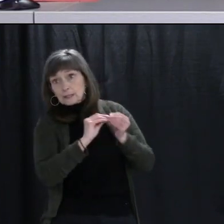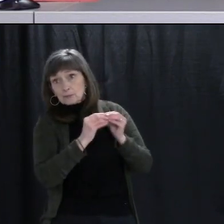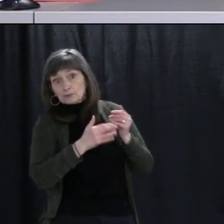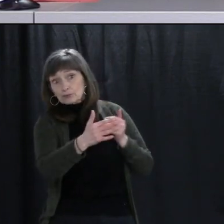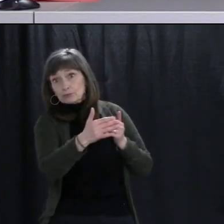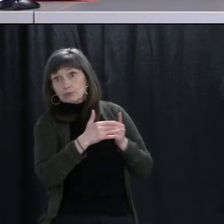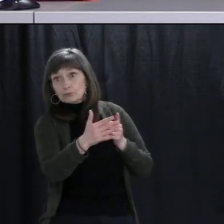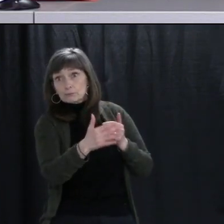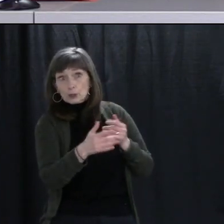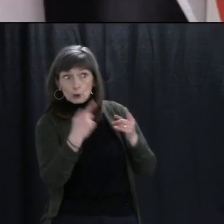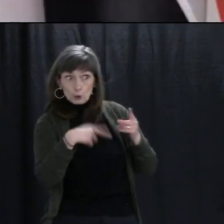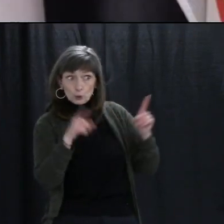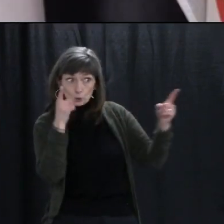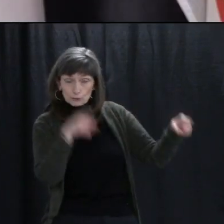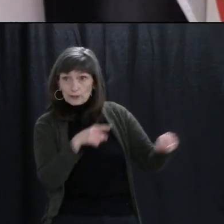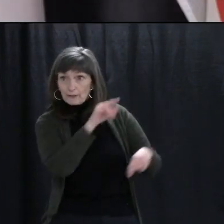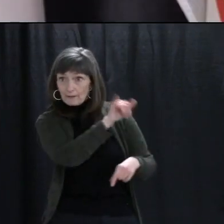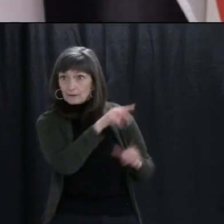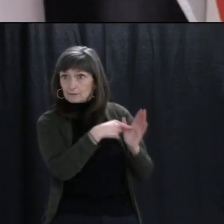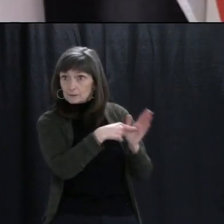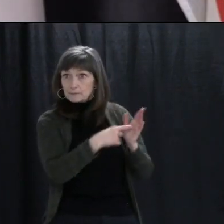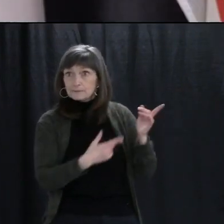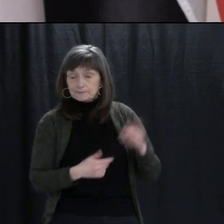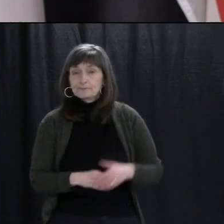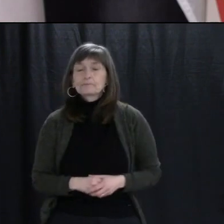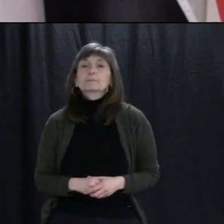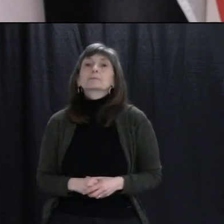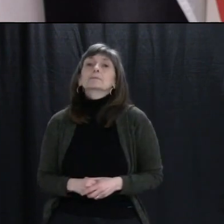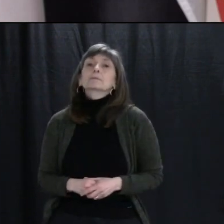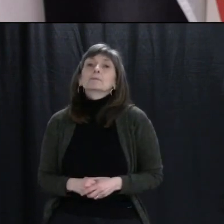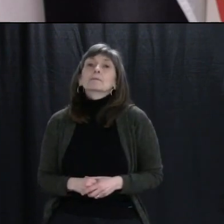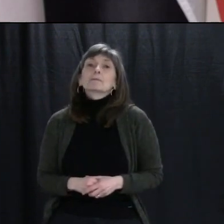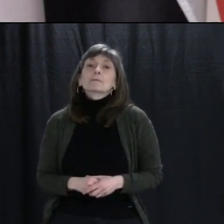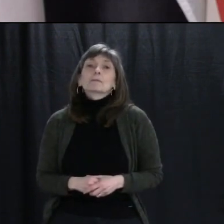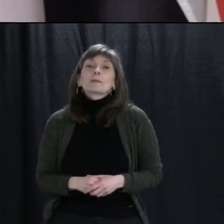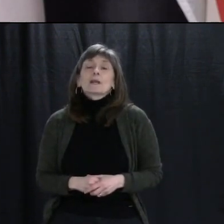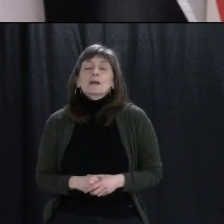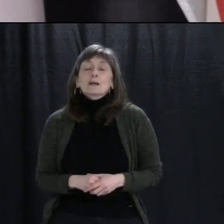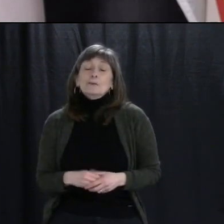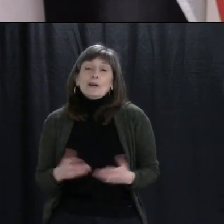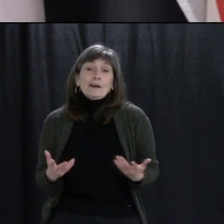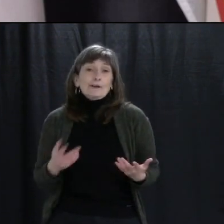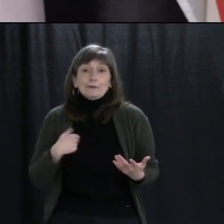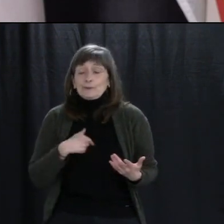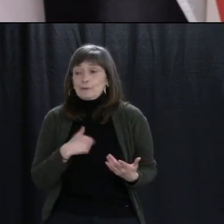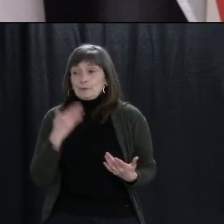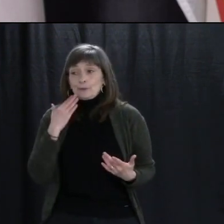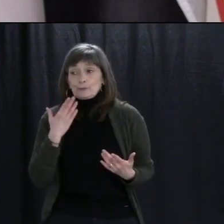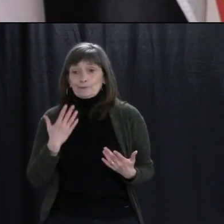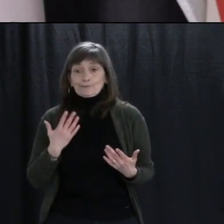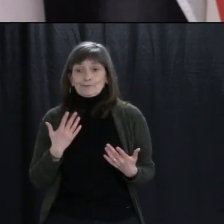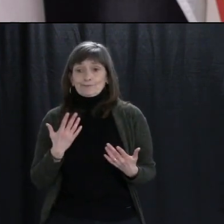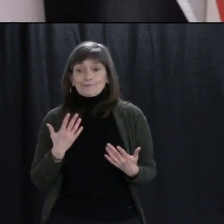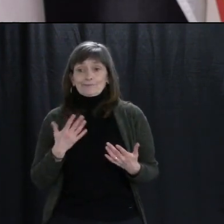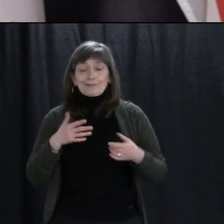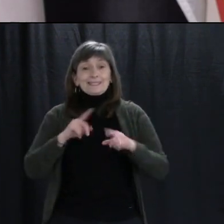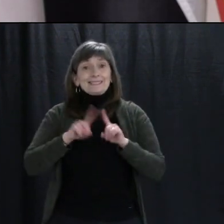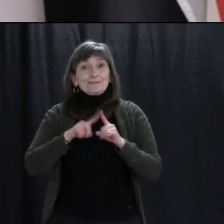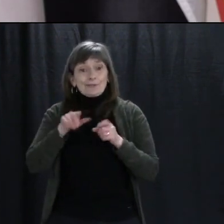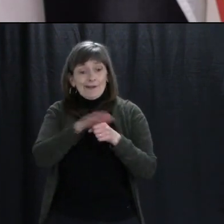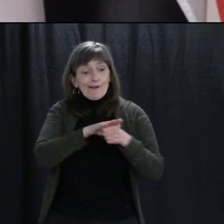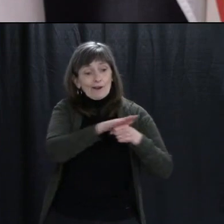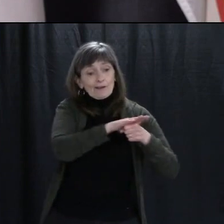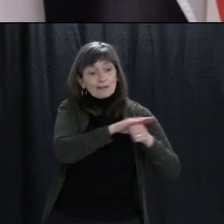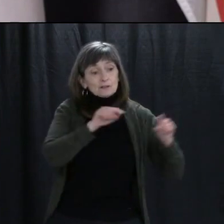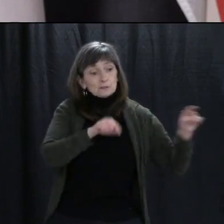countries? Well, what we know when we go through situations like this here is through this pandemic, lessons that we learn from jurisdictions can be important